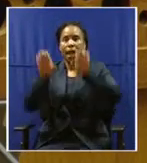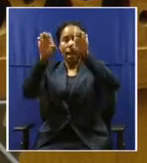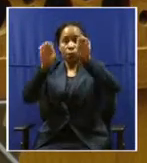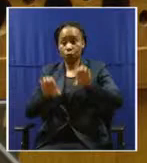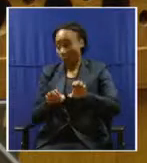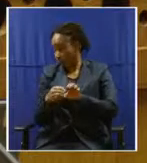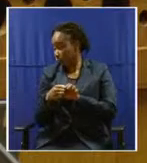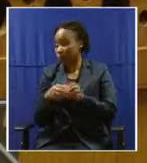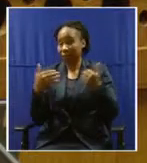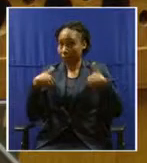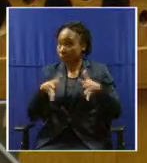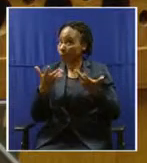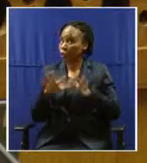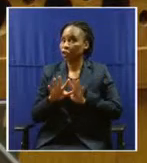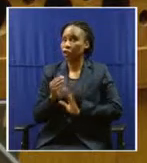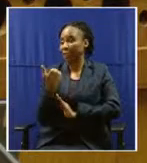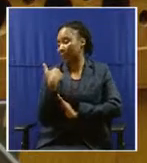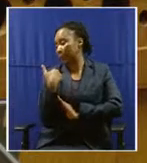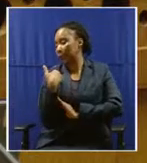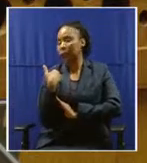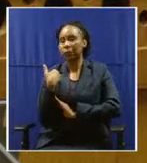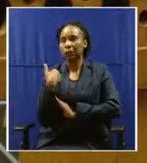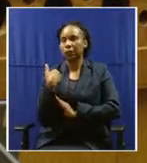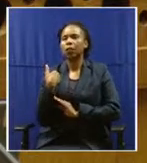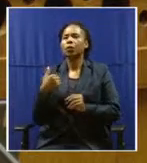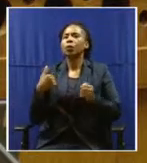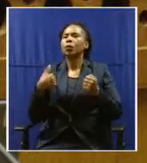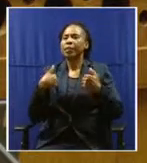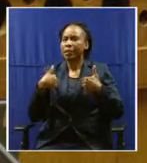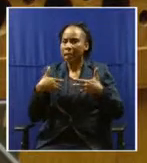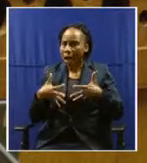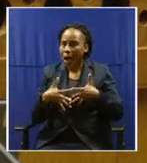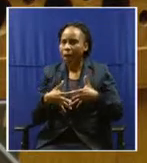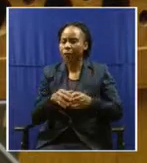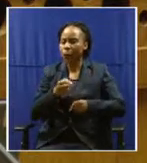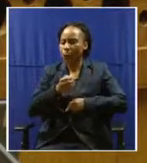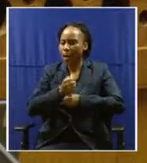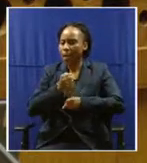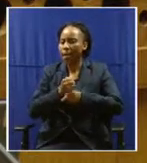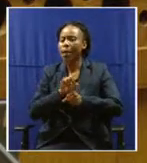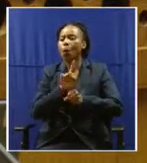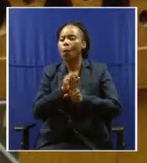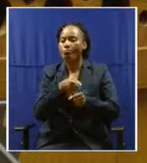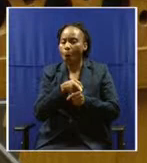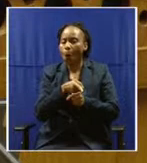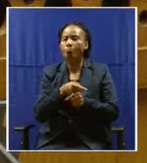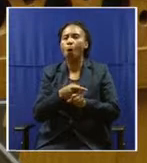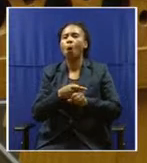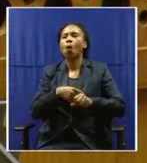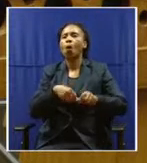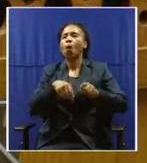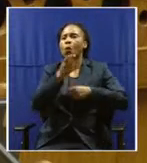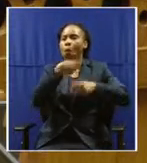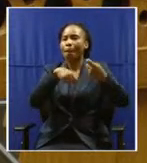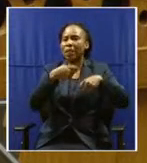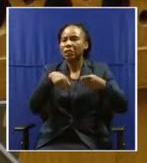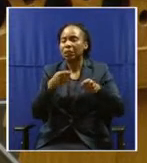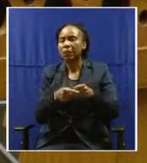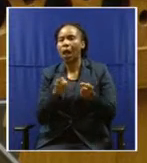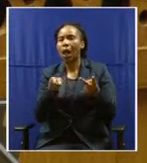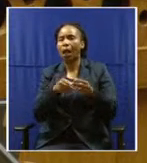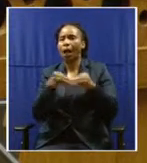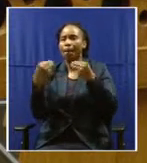work to expedite its commercial and technical processes to allow